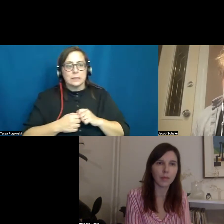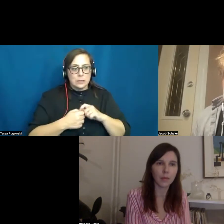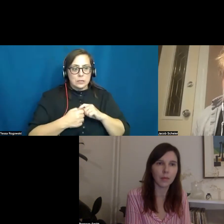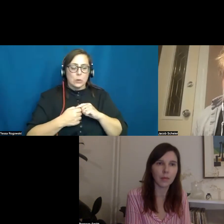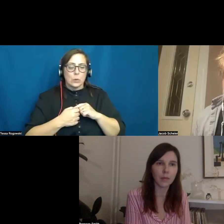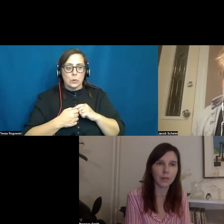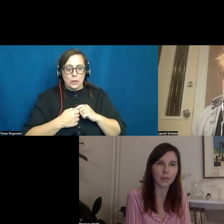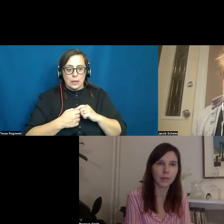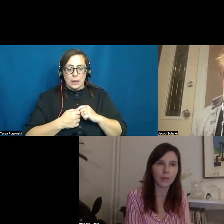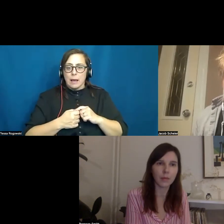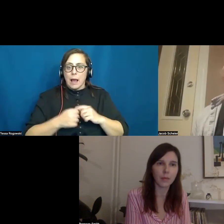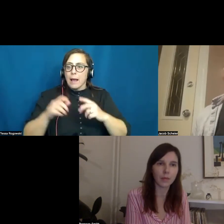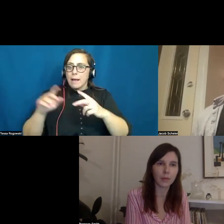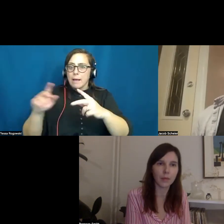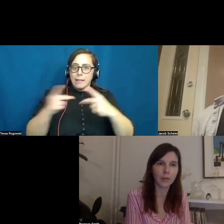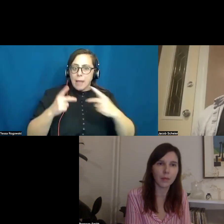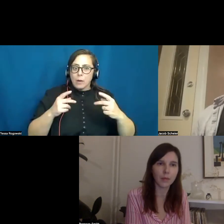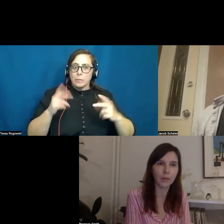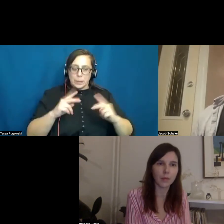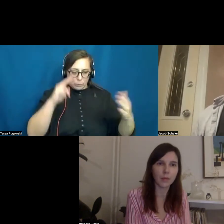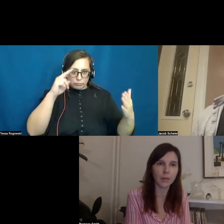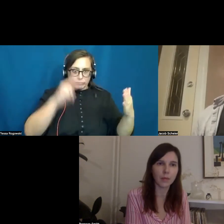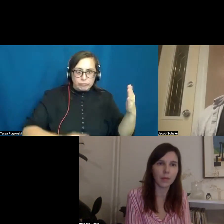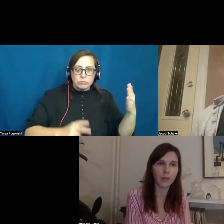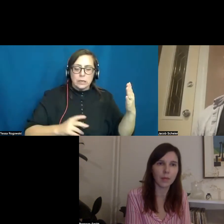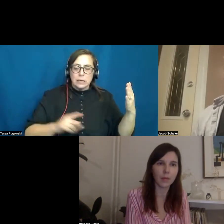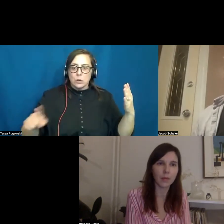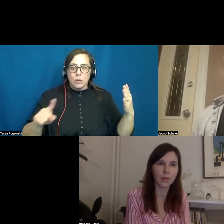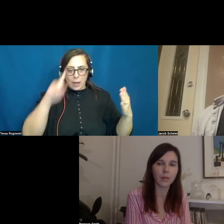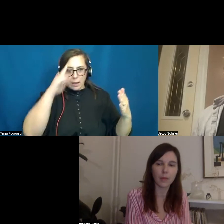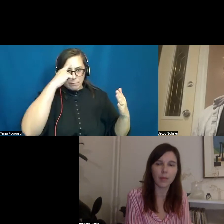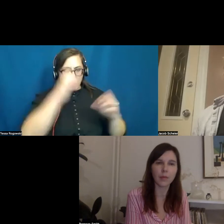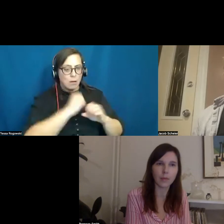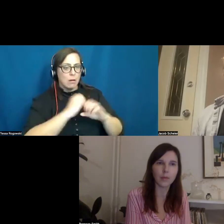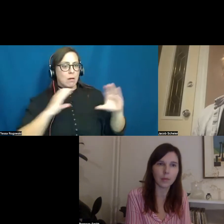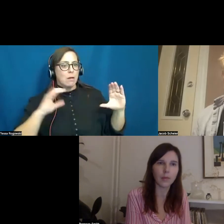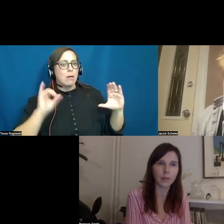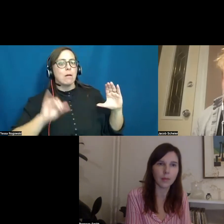they're to expand their own world as well.